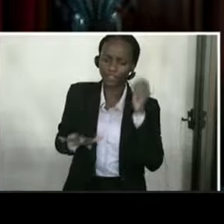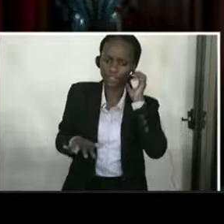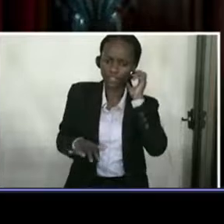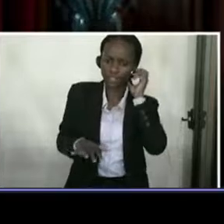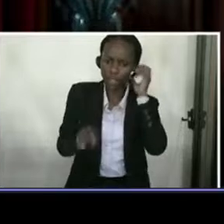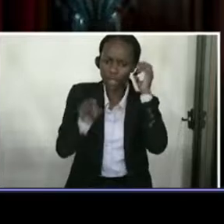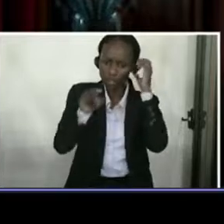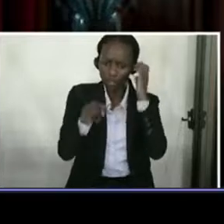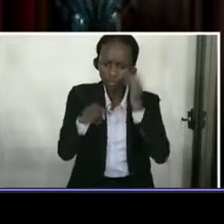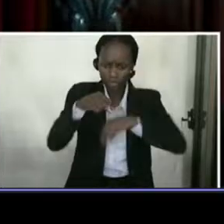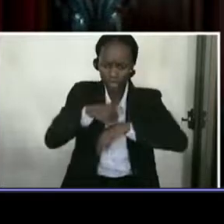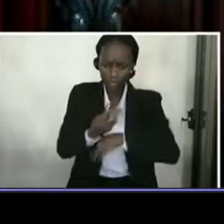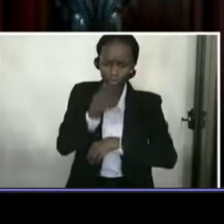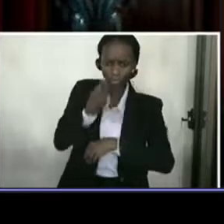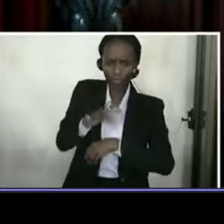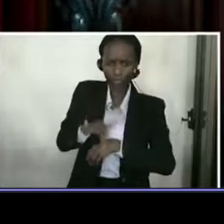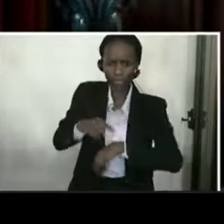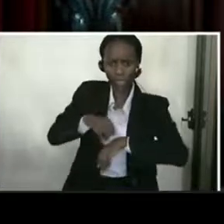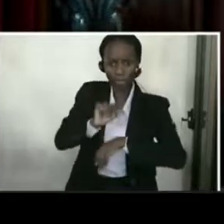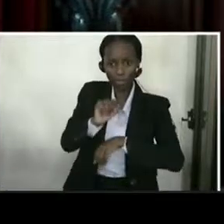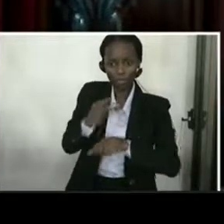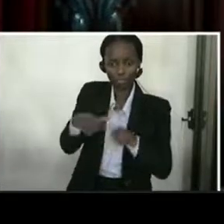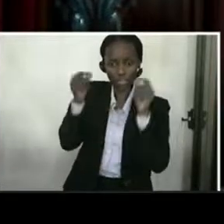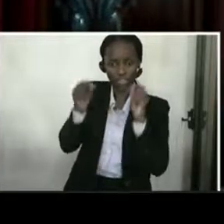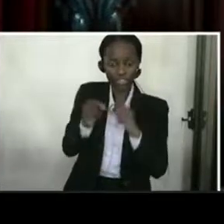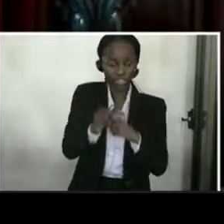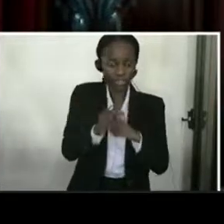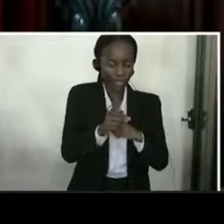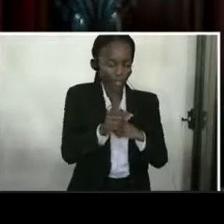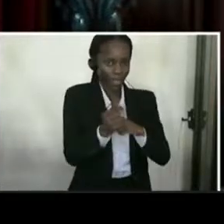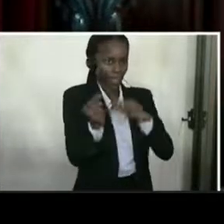time. When your time is over. An outgoing premier.